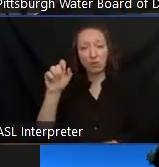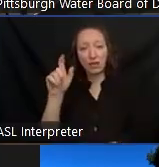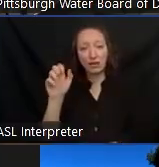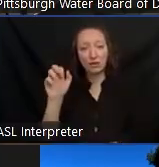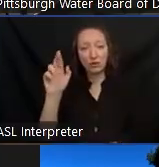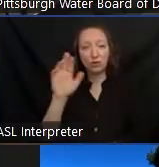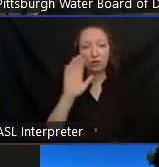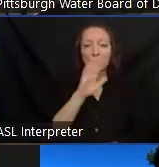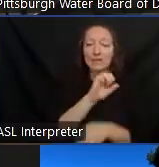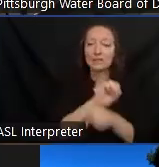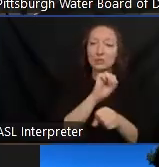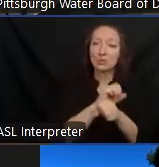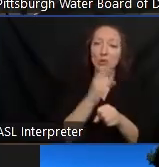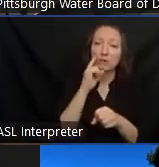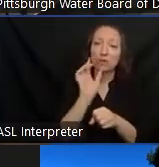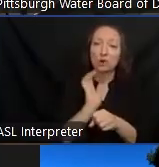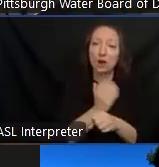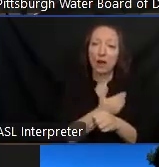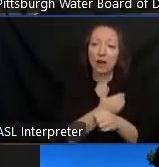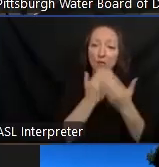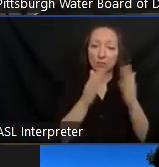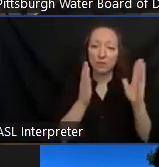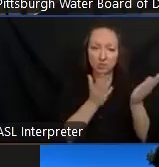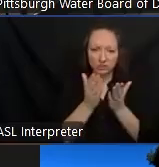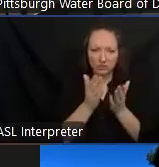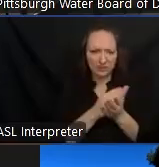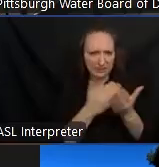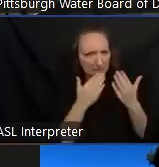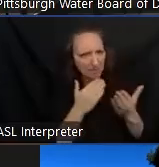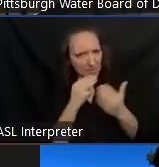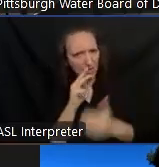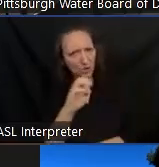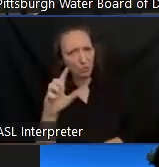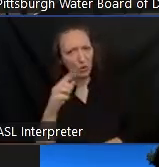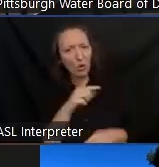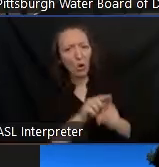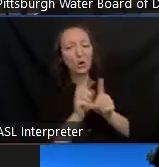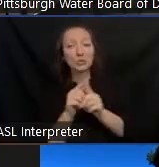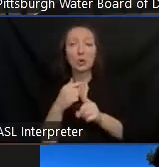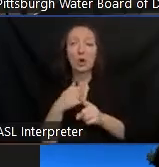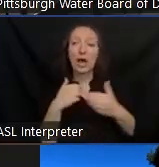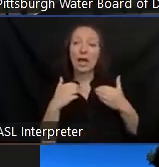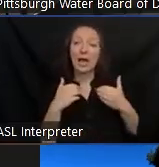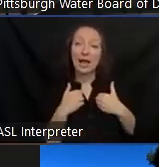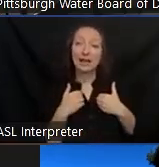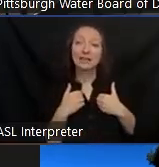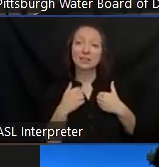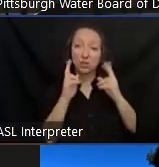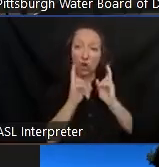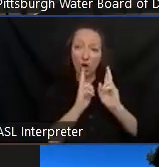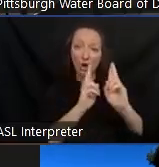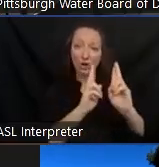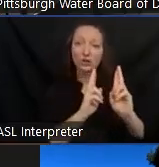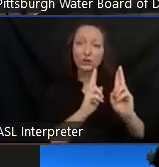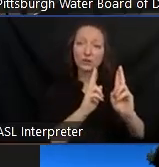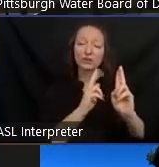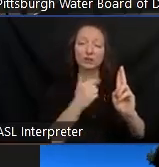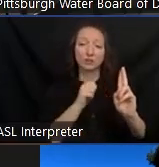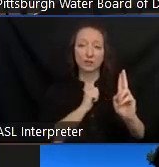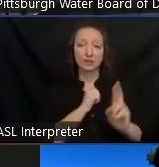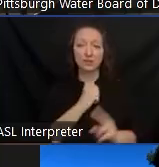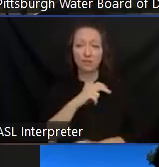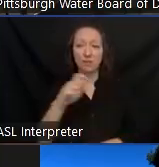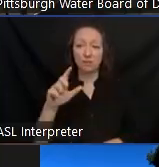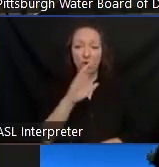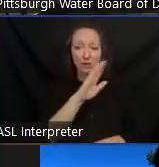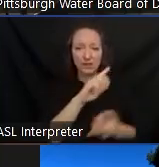Will. I'm going to add to that I had the honor of being Paul's friend for over 40 years, and